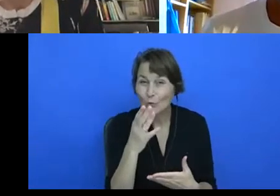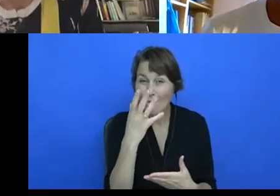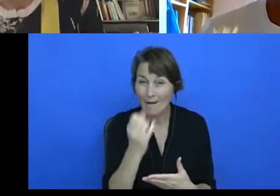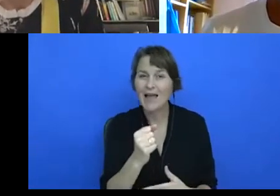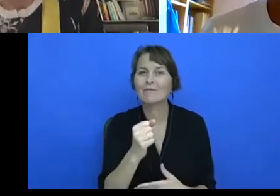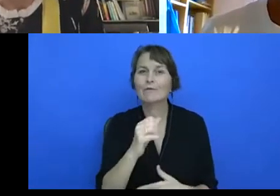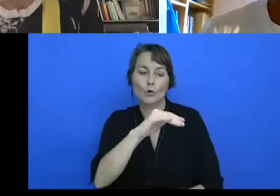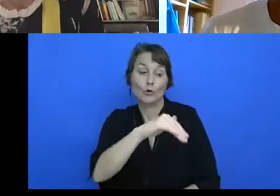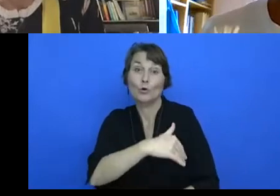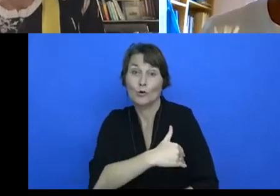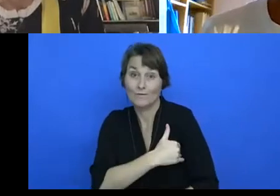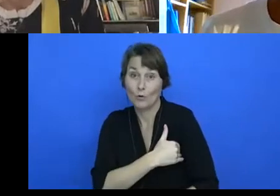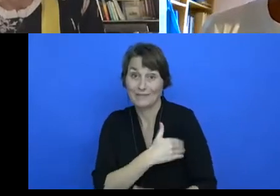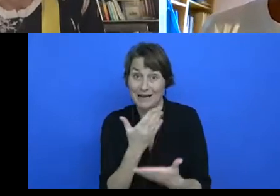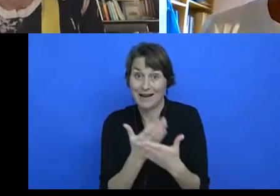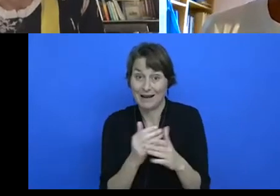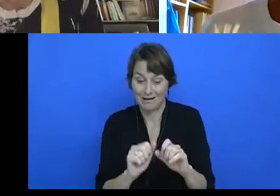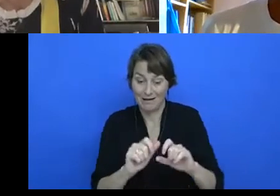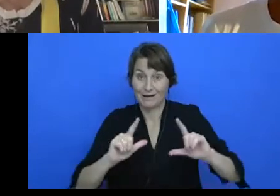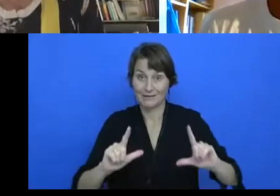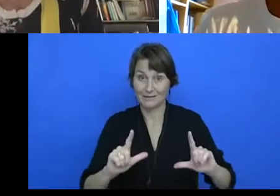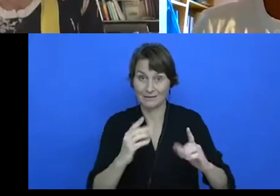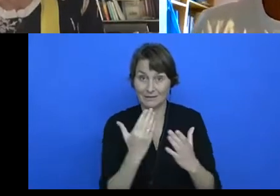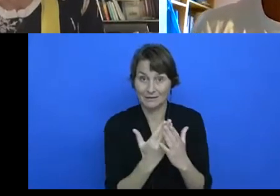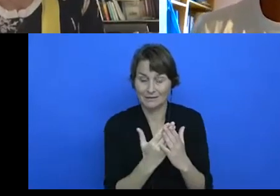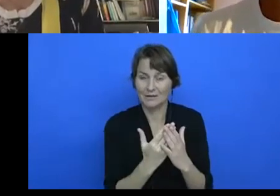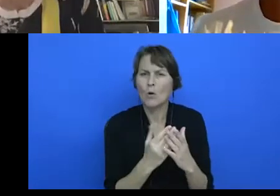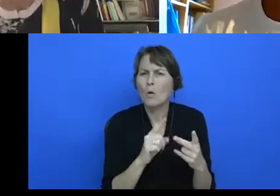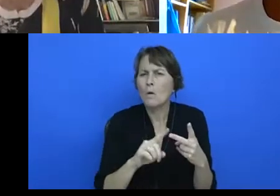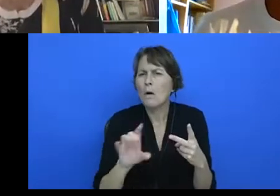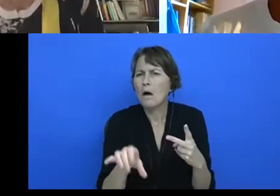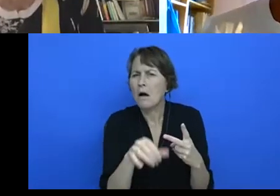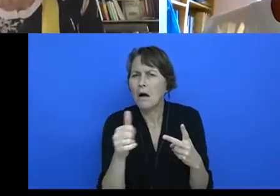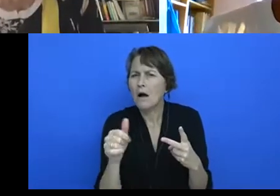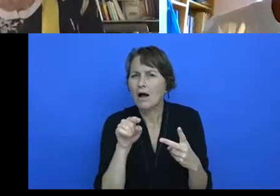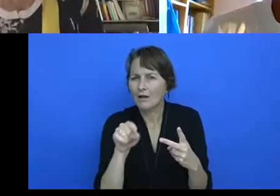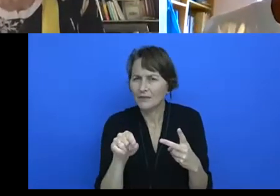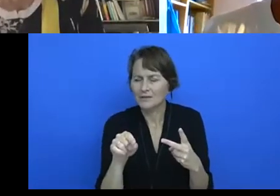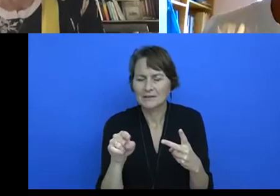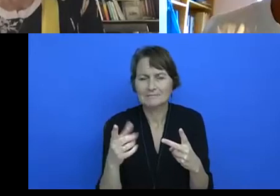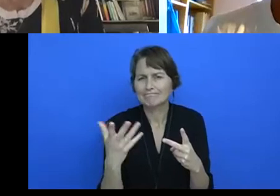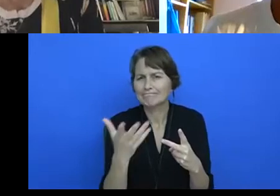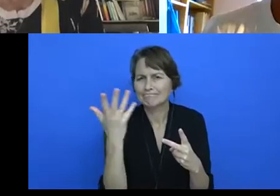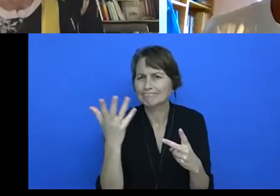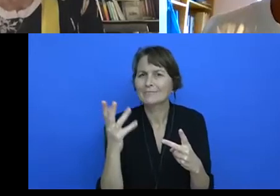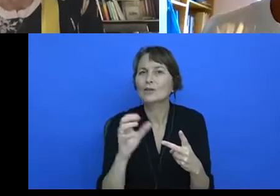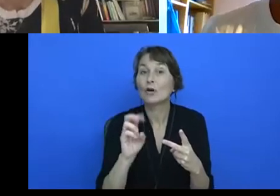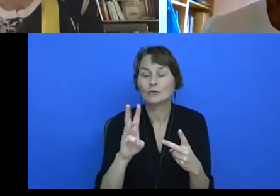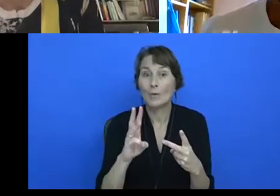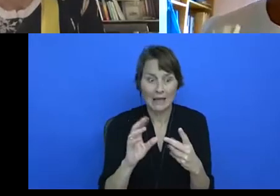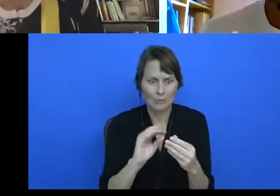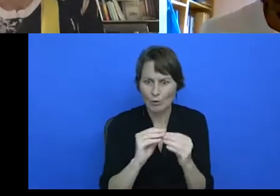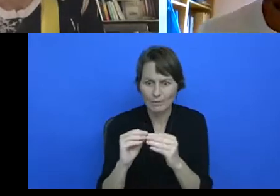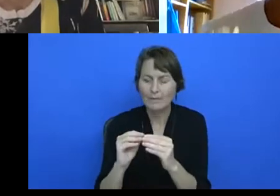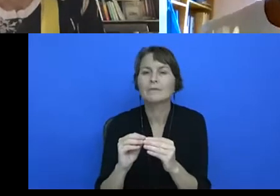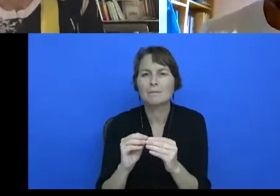Zoom, or any piece of software, that you may have an absolute direct line of communication to your IT department, and that you're